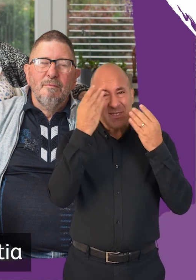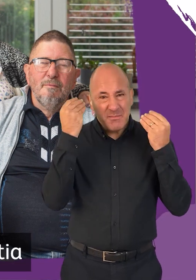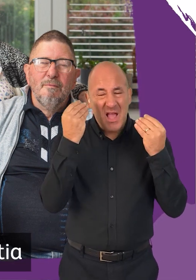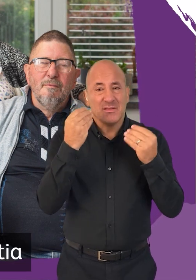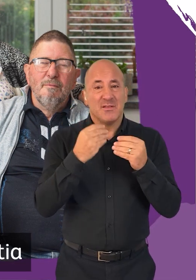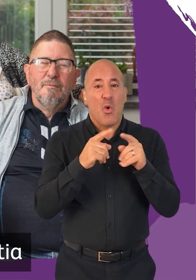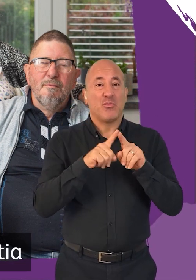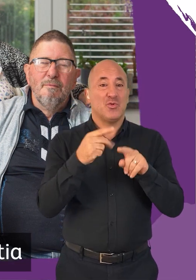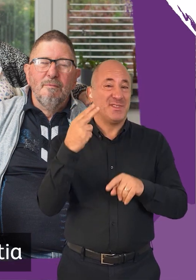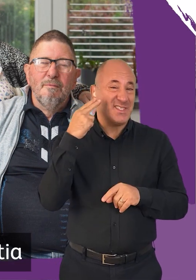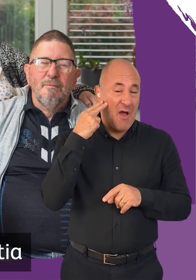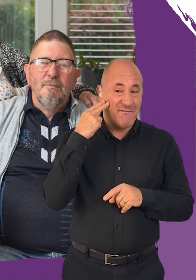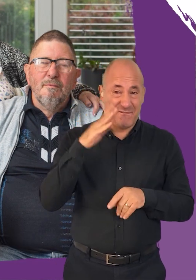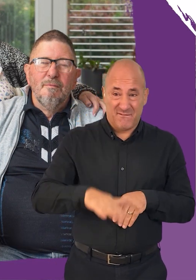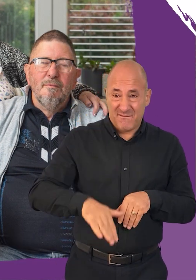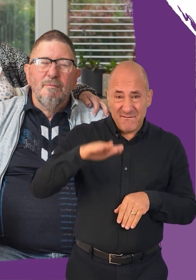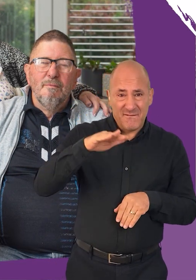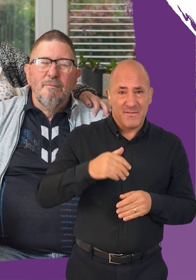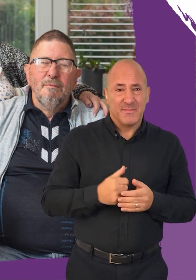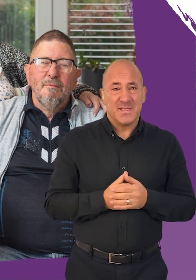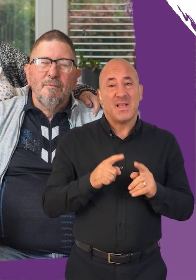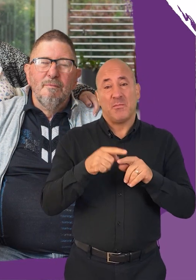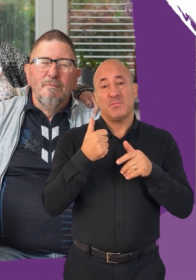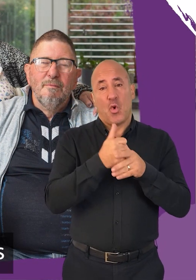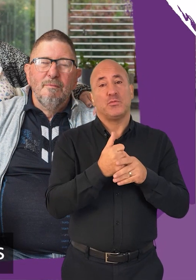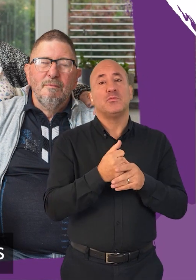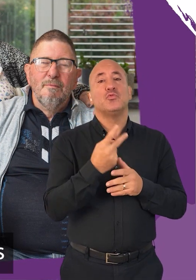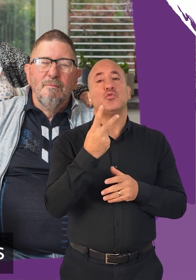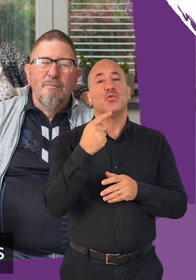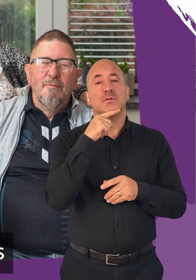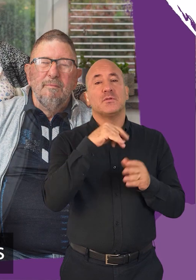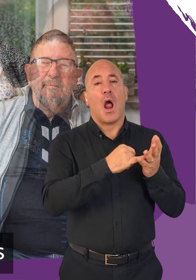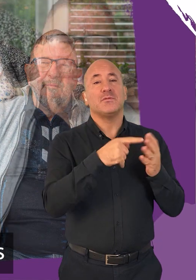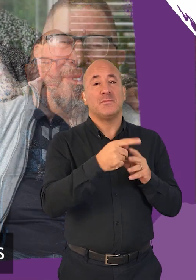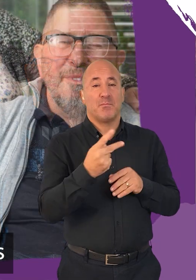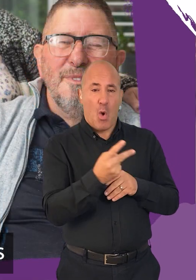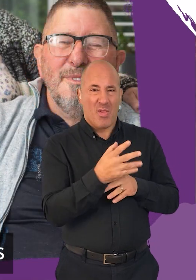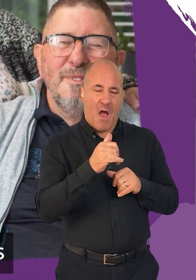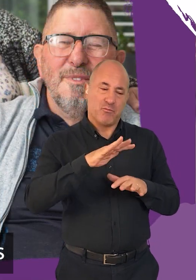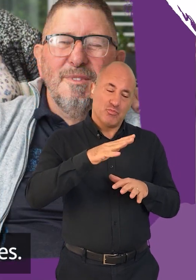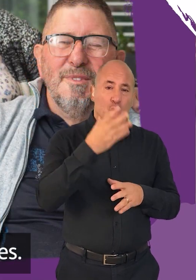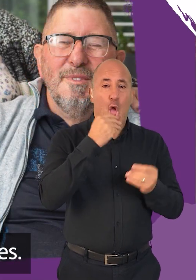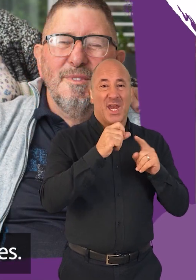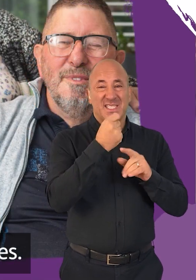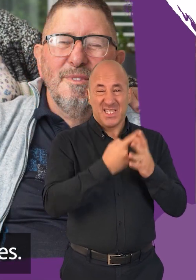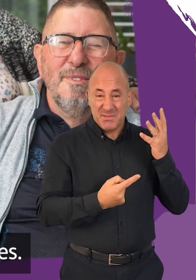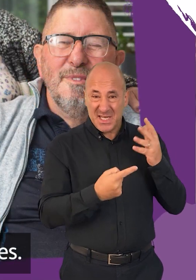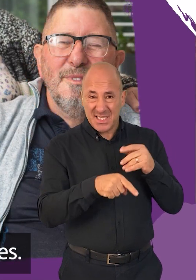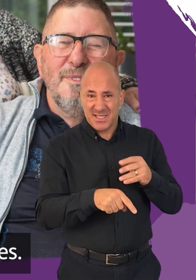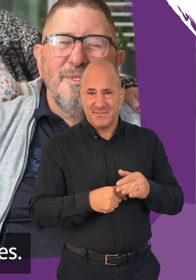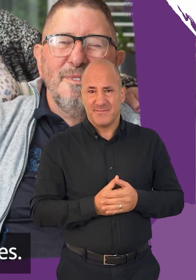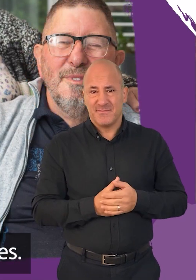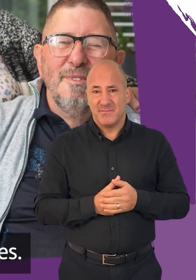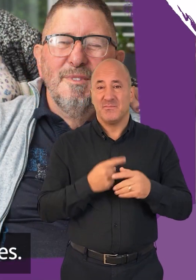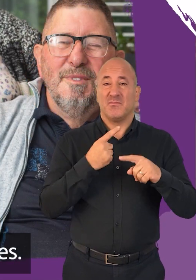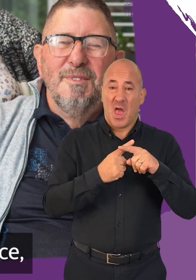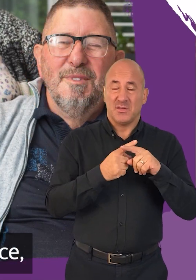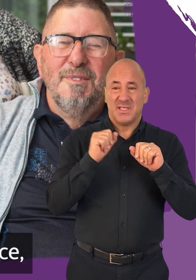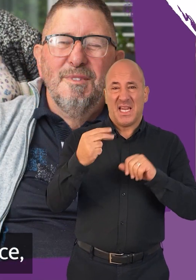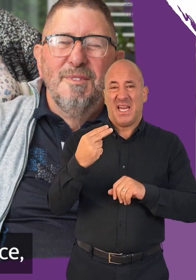diabetes, Alzheimer's, dementia, and is deaf since birth, as well as supporting 2 of her sons who have moderate learning